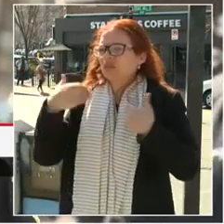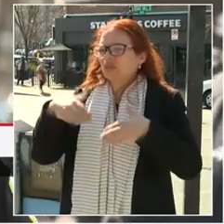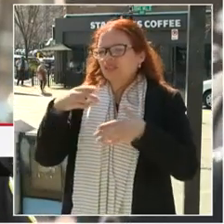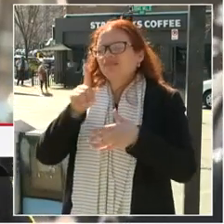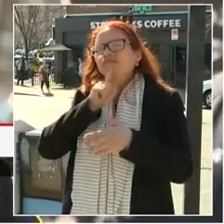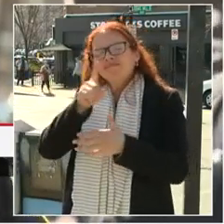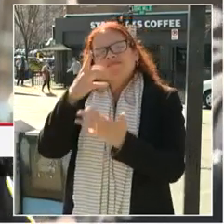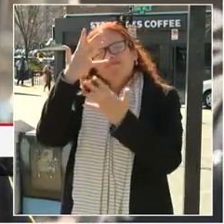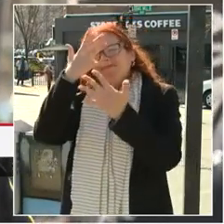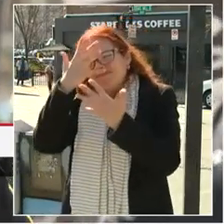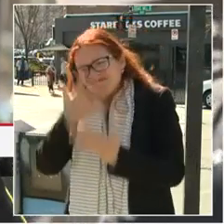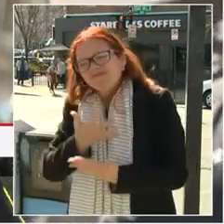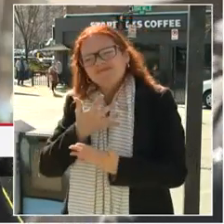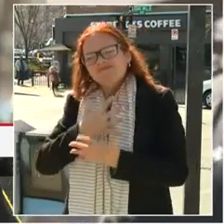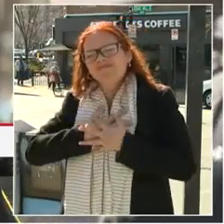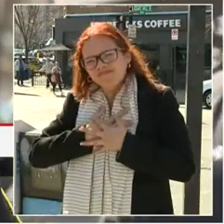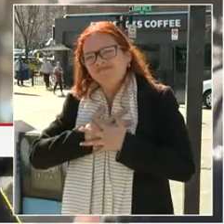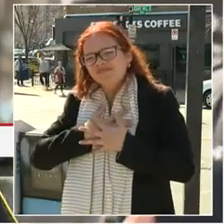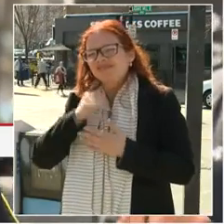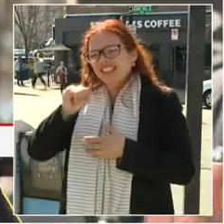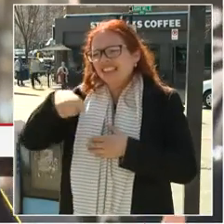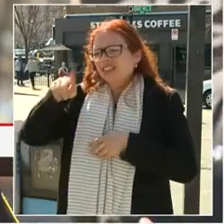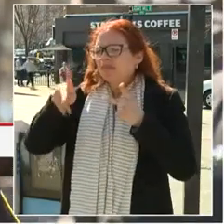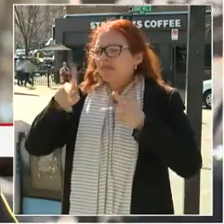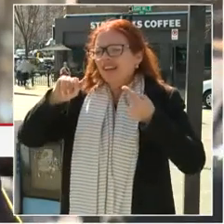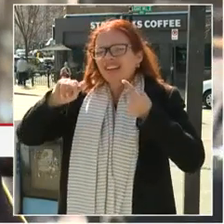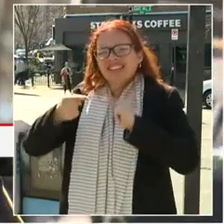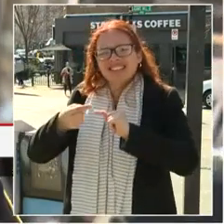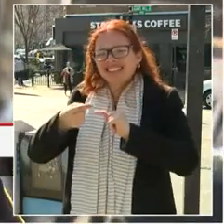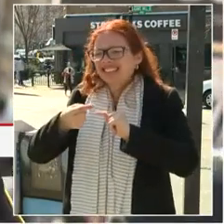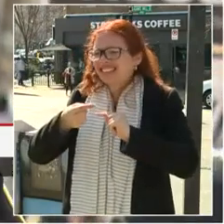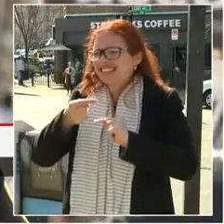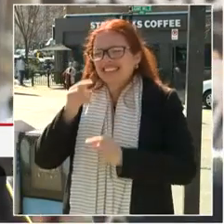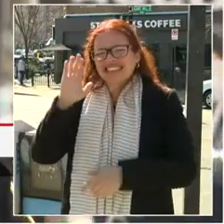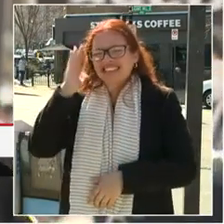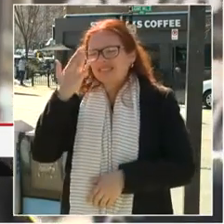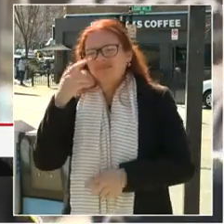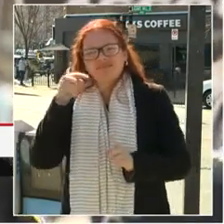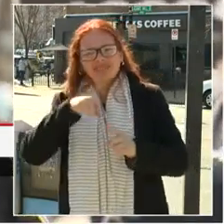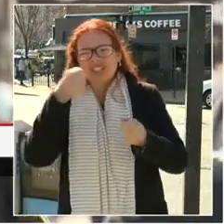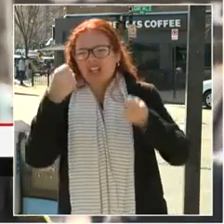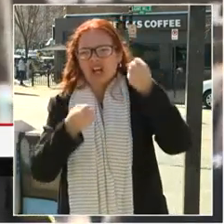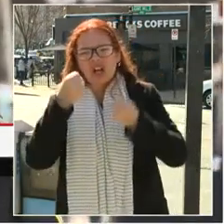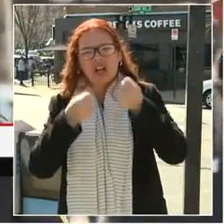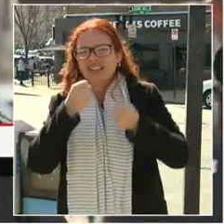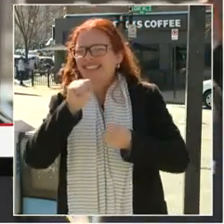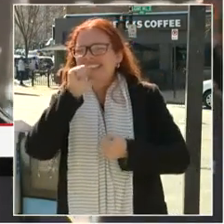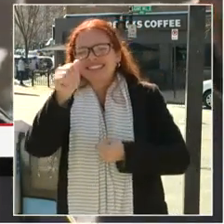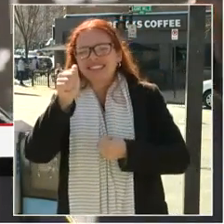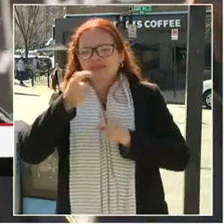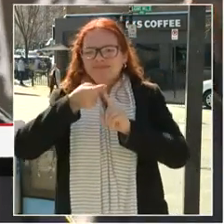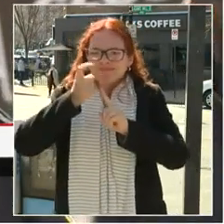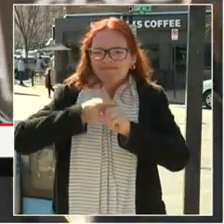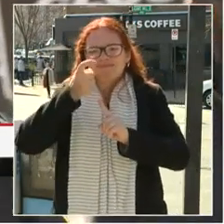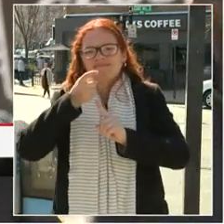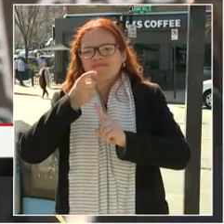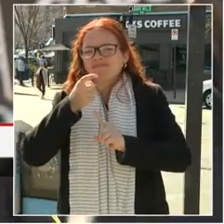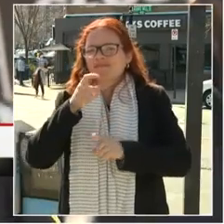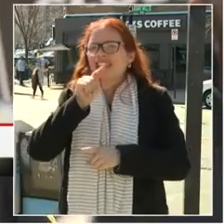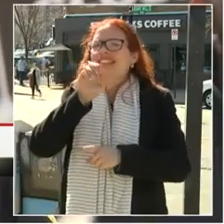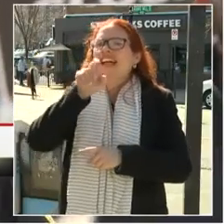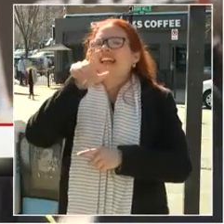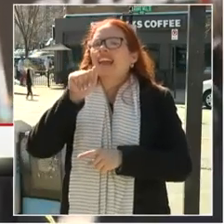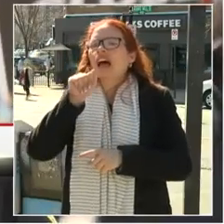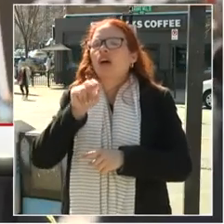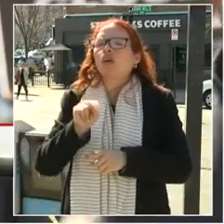hurt. But right now, it doesn't appear that the vehicle was on any kind of autopilot mode or anything. The Tesla, do you know, was it headed northbound and one of the cars